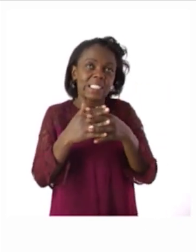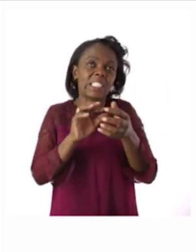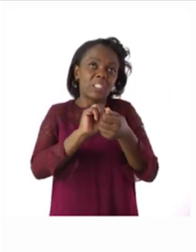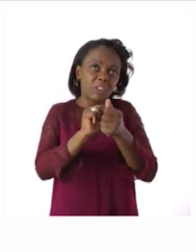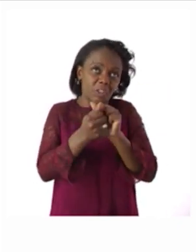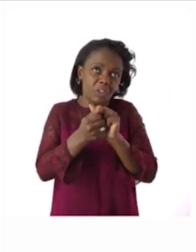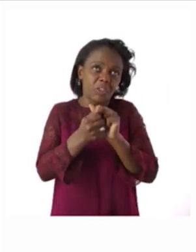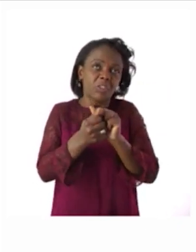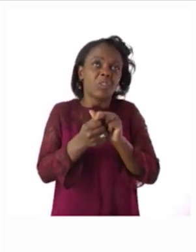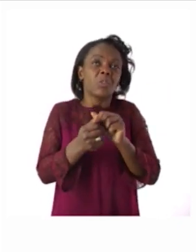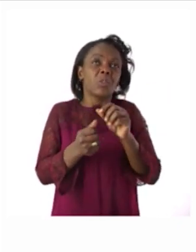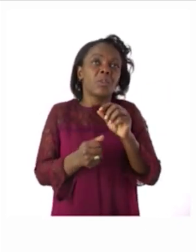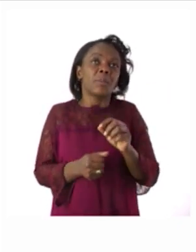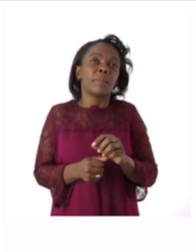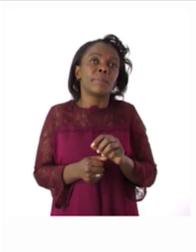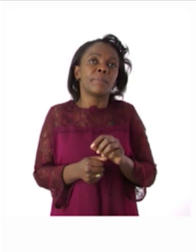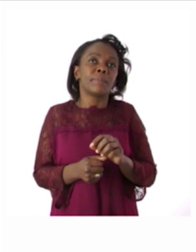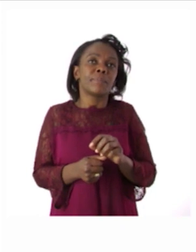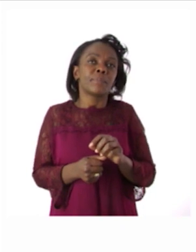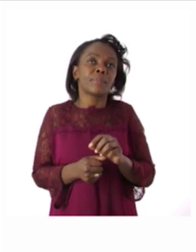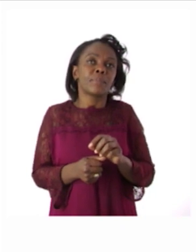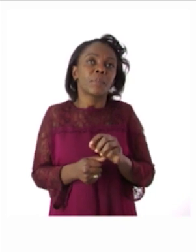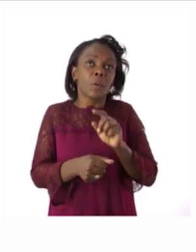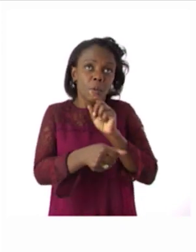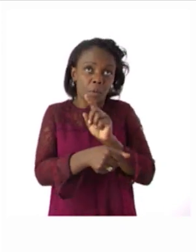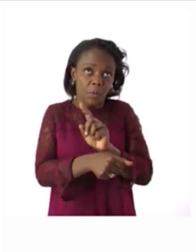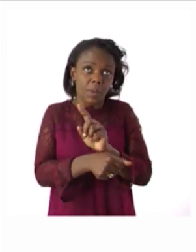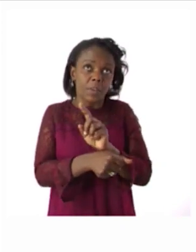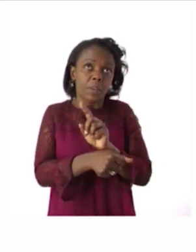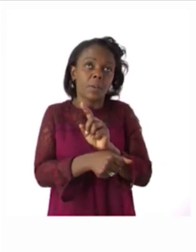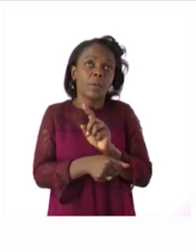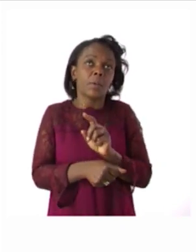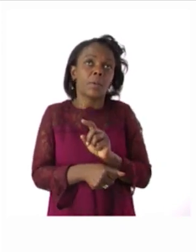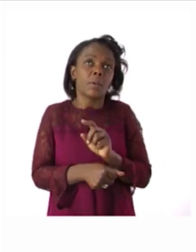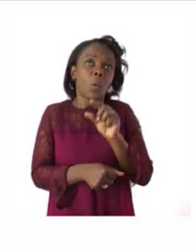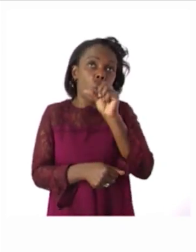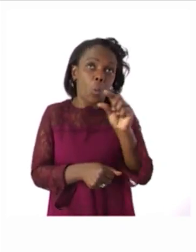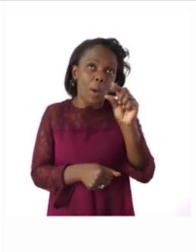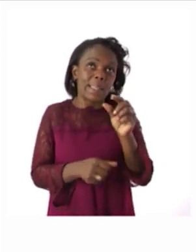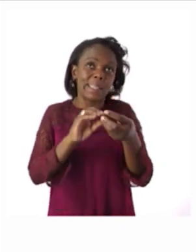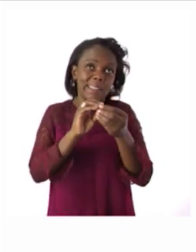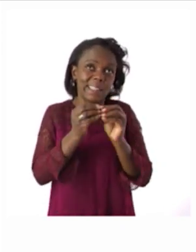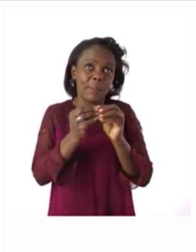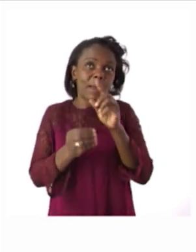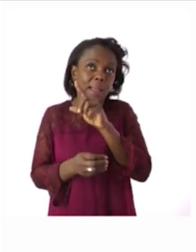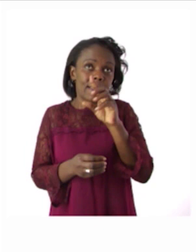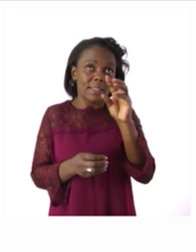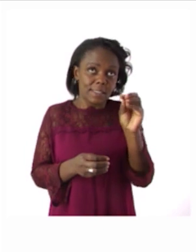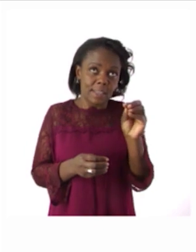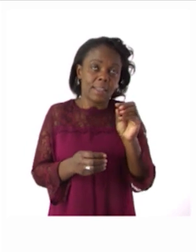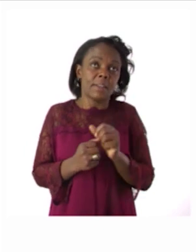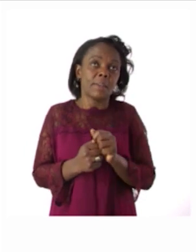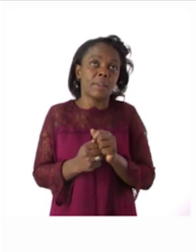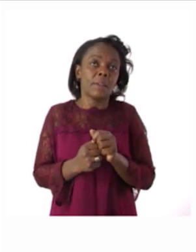word will be written. For example, the first one, the number 10. They have given us the number